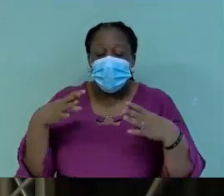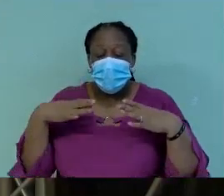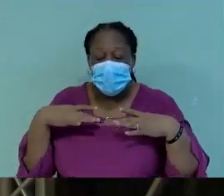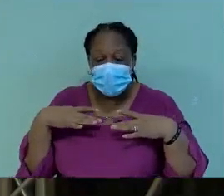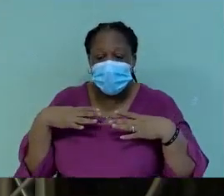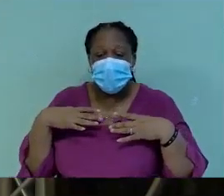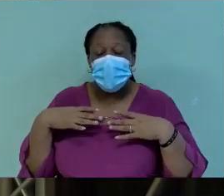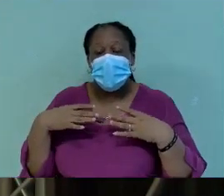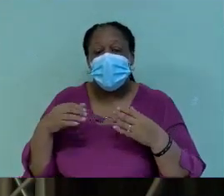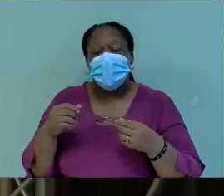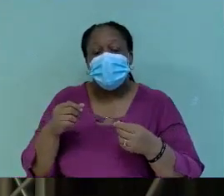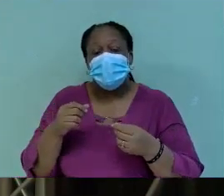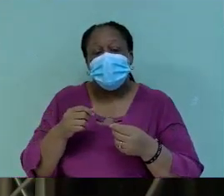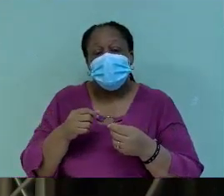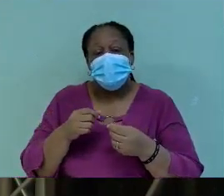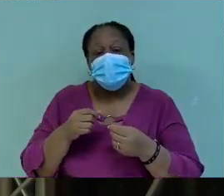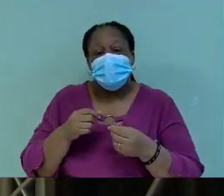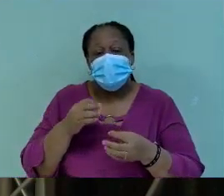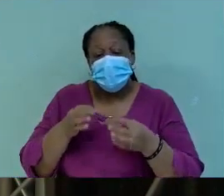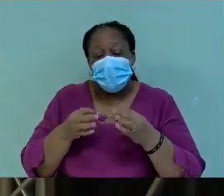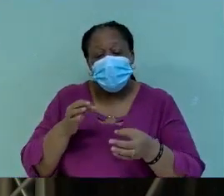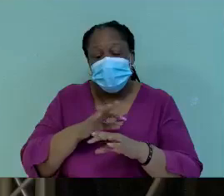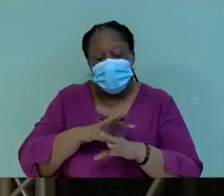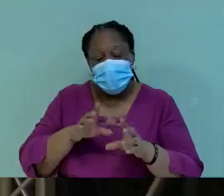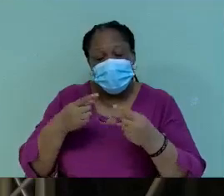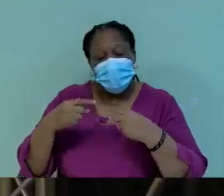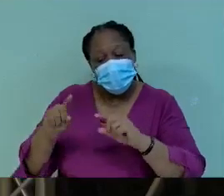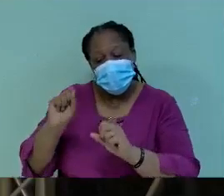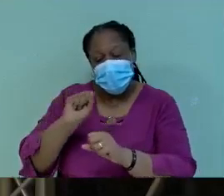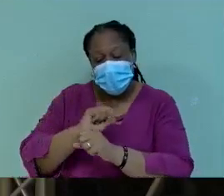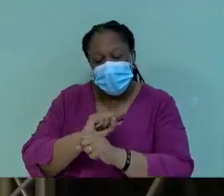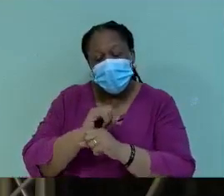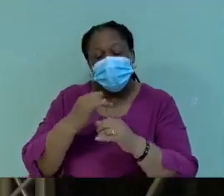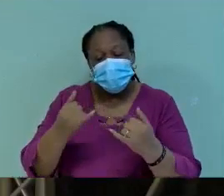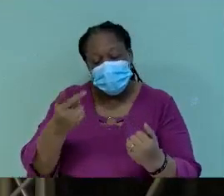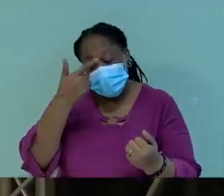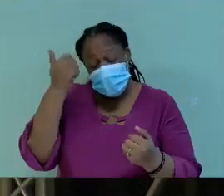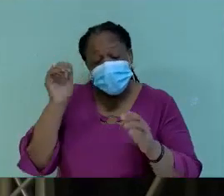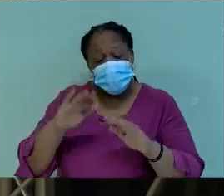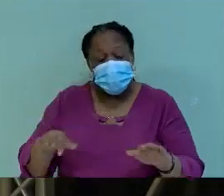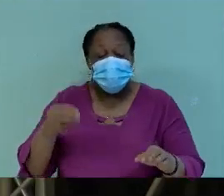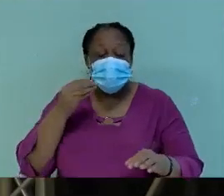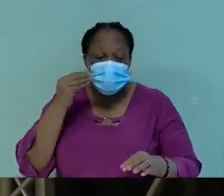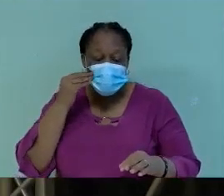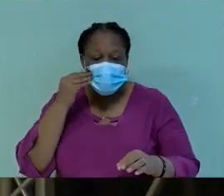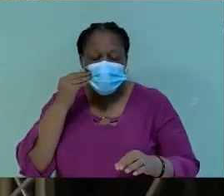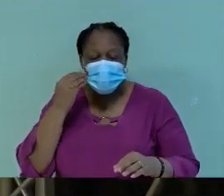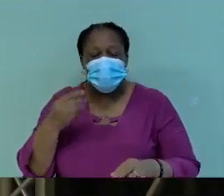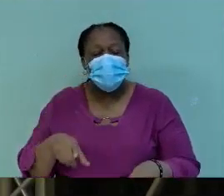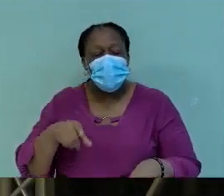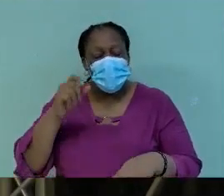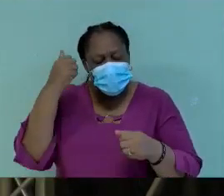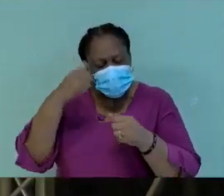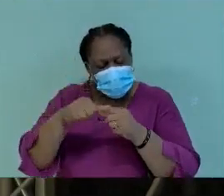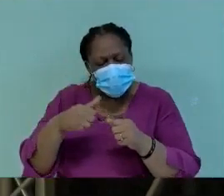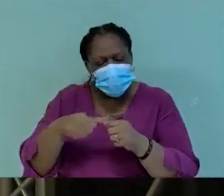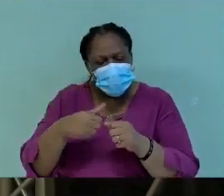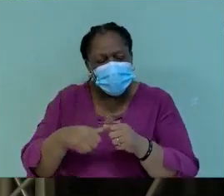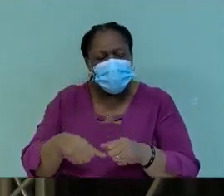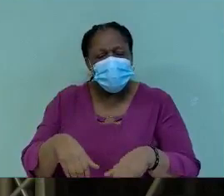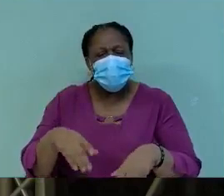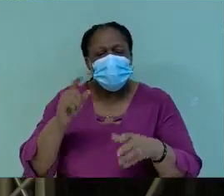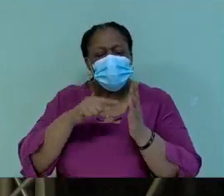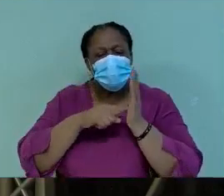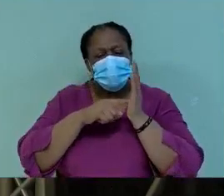Lastly, but most importantly, we must not forget to show humanity and compassion. We should